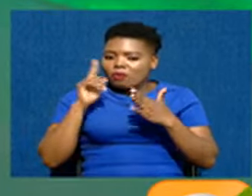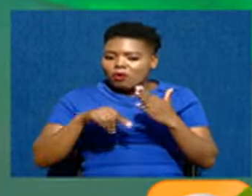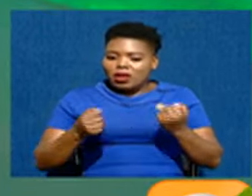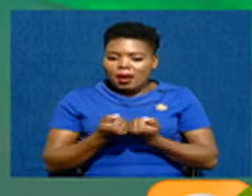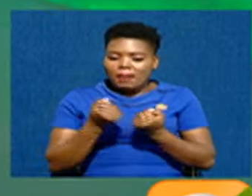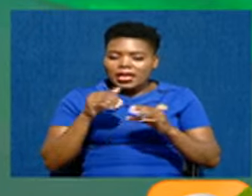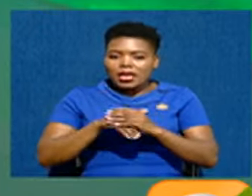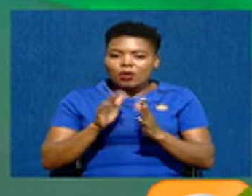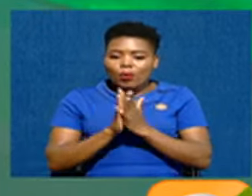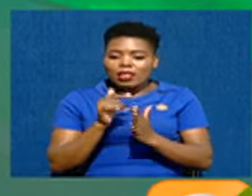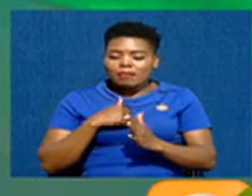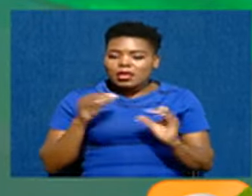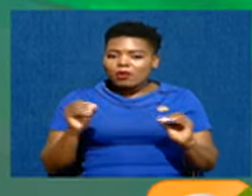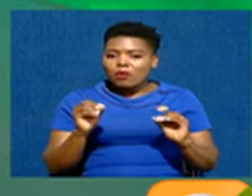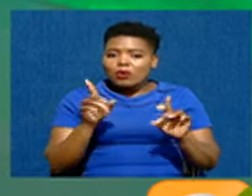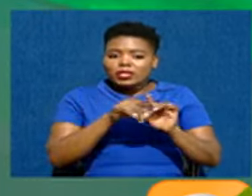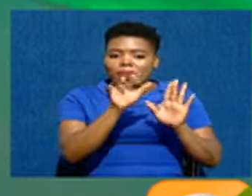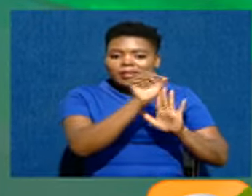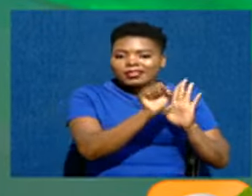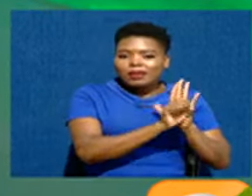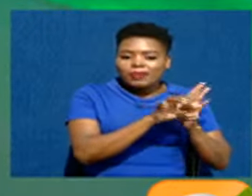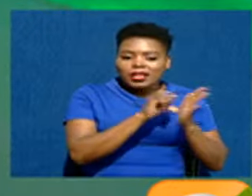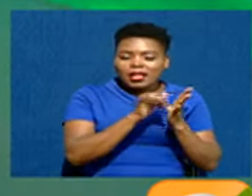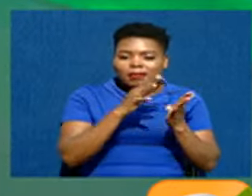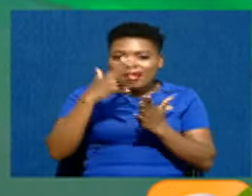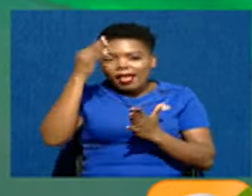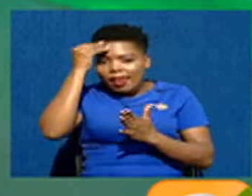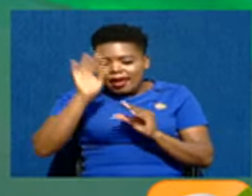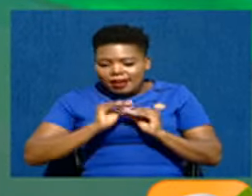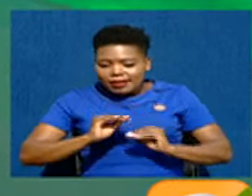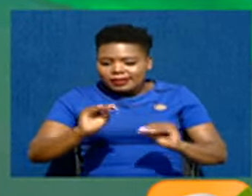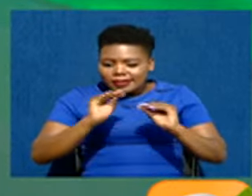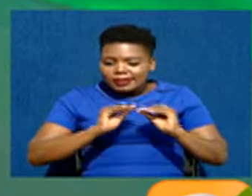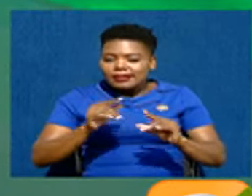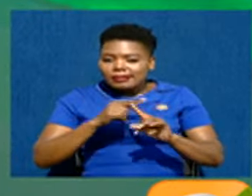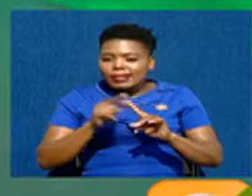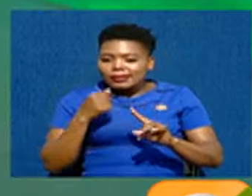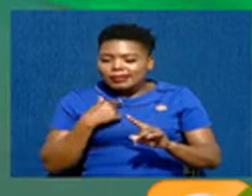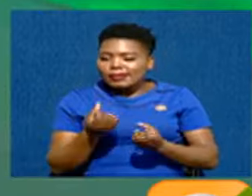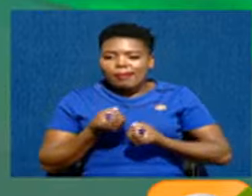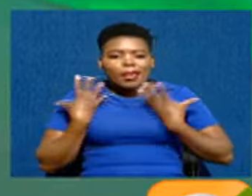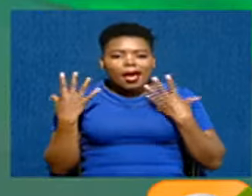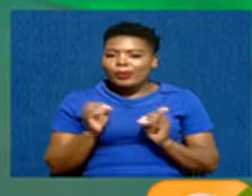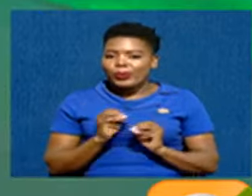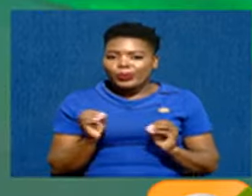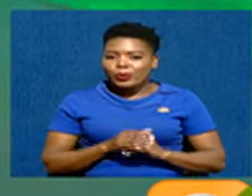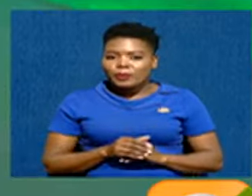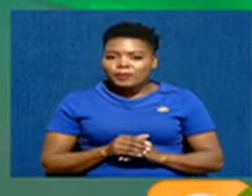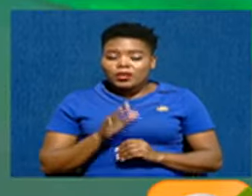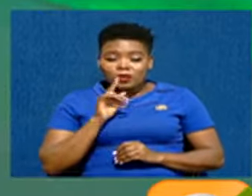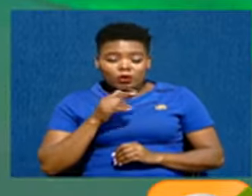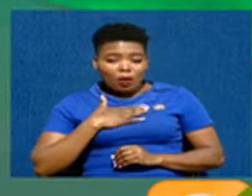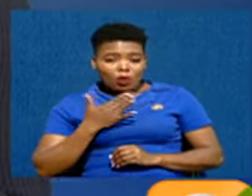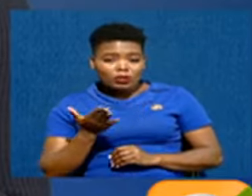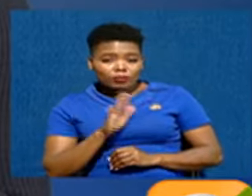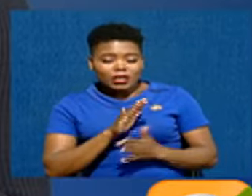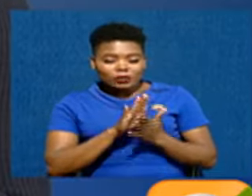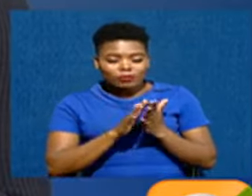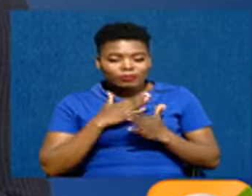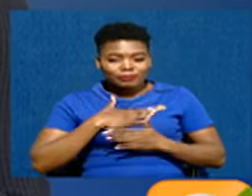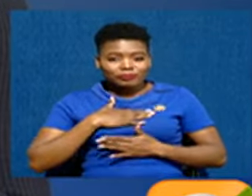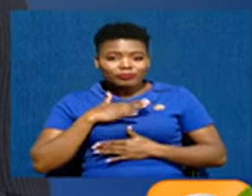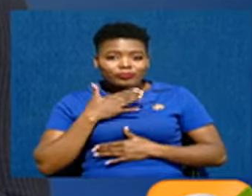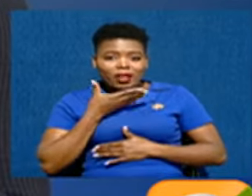understand anything, even the subject I was good at. Mm-hmm. As in, nothing was happening. So I want to take you back to your dad bringing